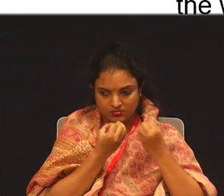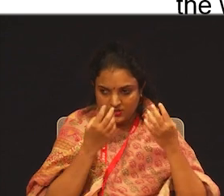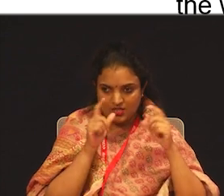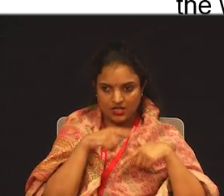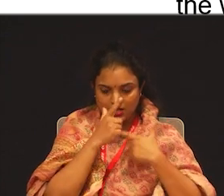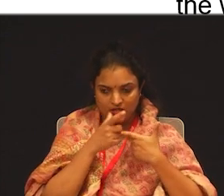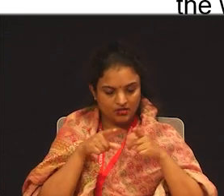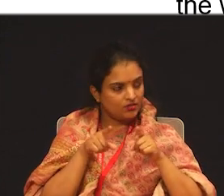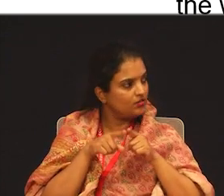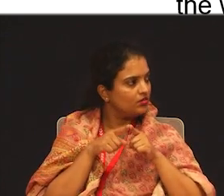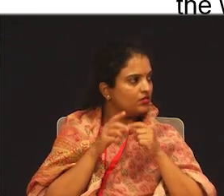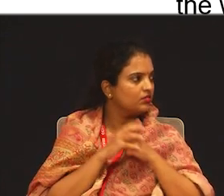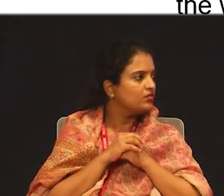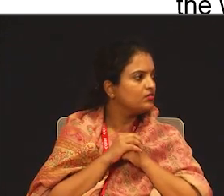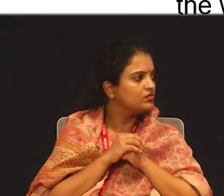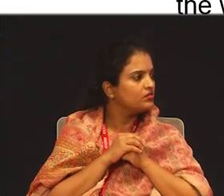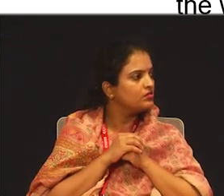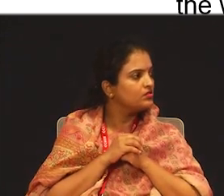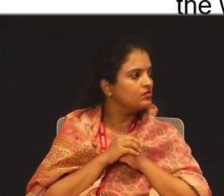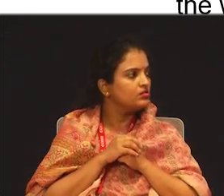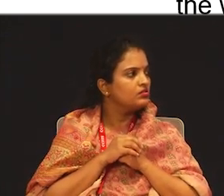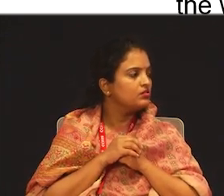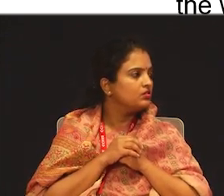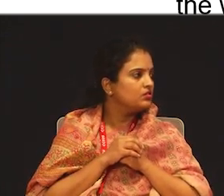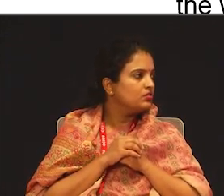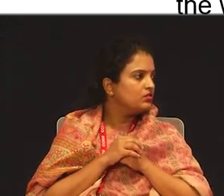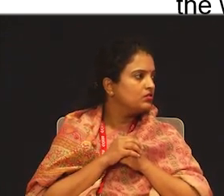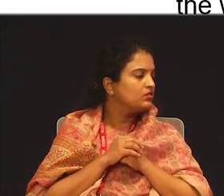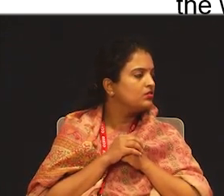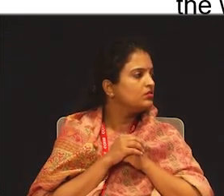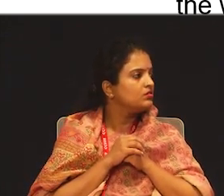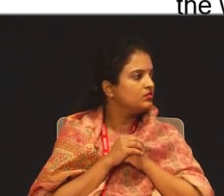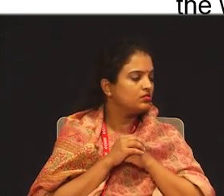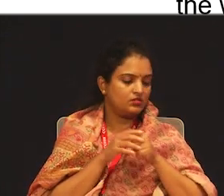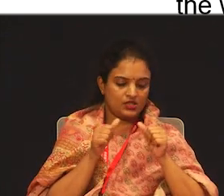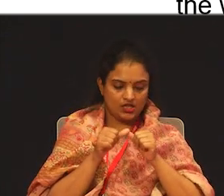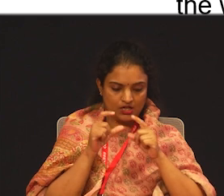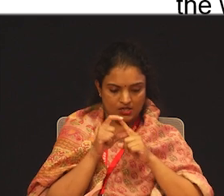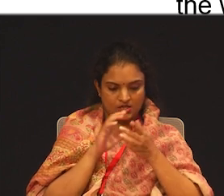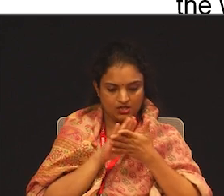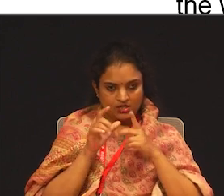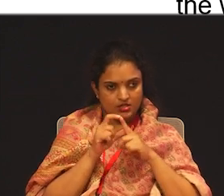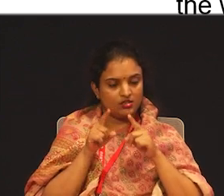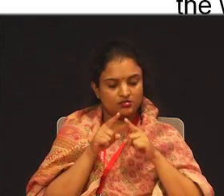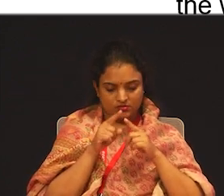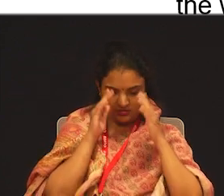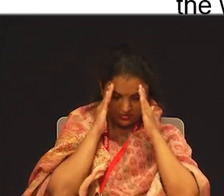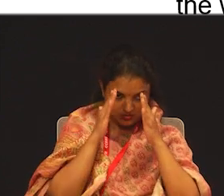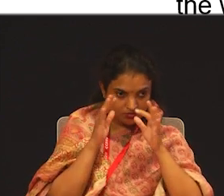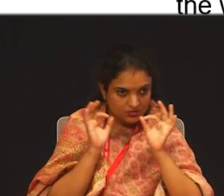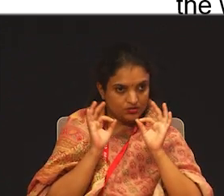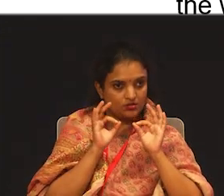multilinguality, it could be due to a number of other reasons. And ADHD, attention